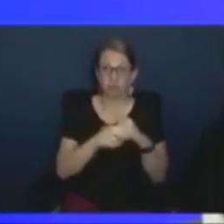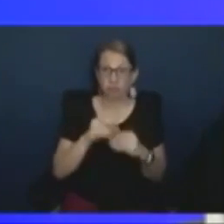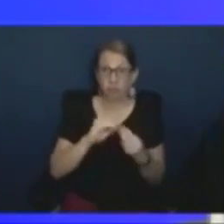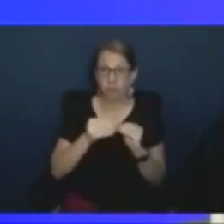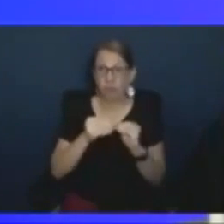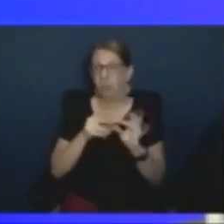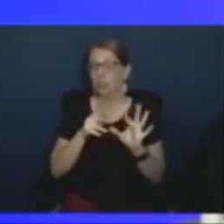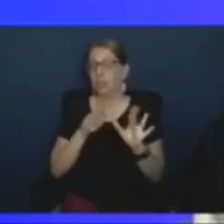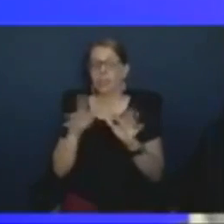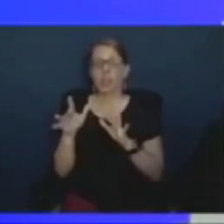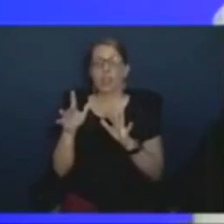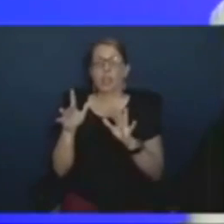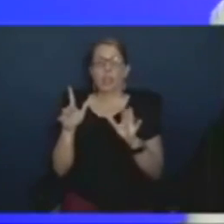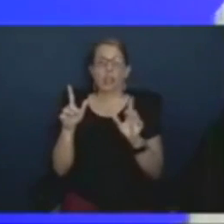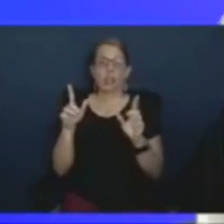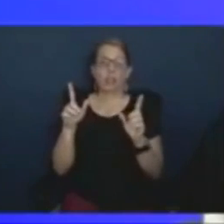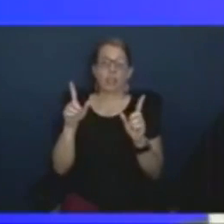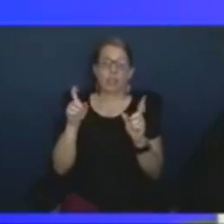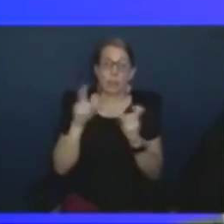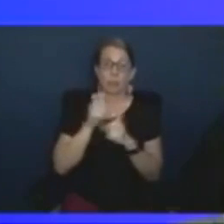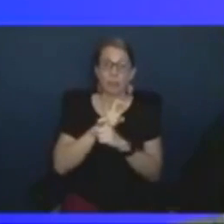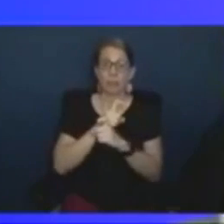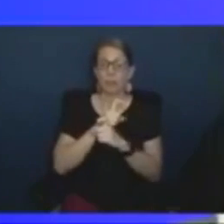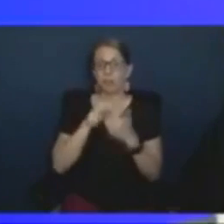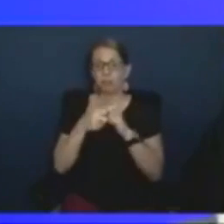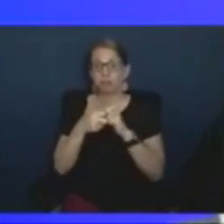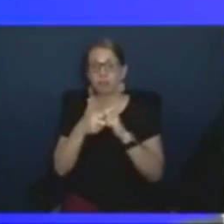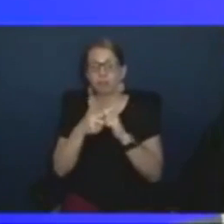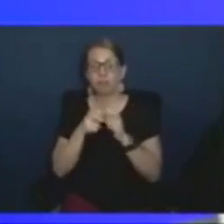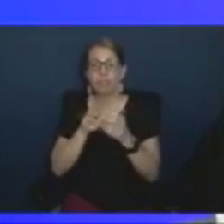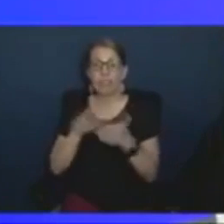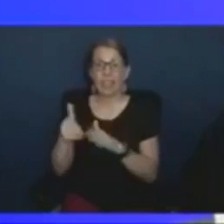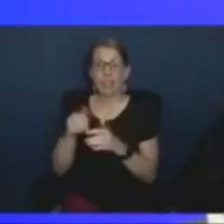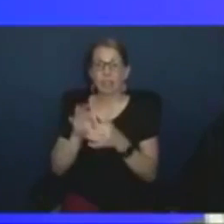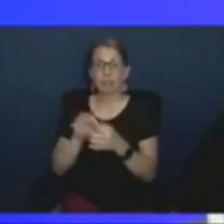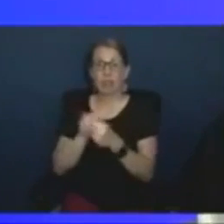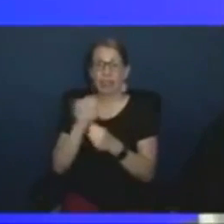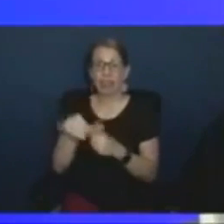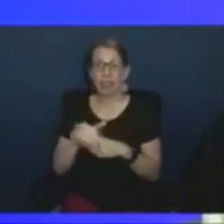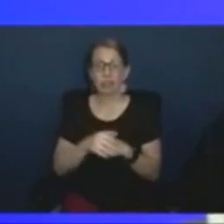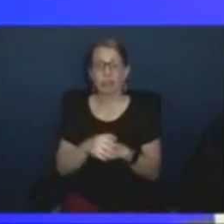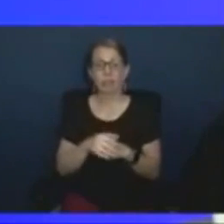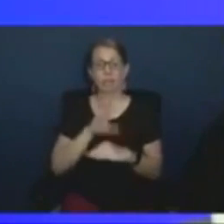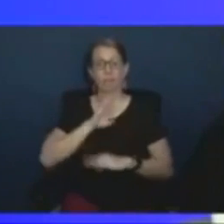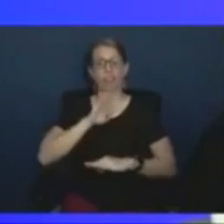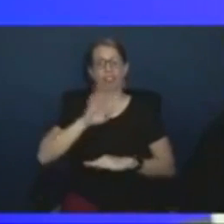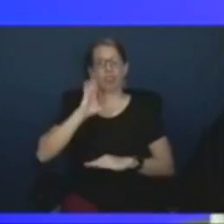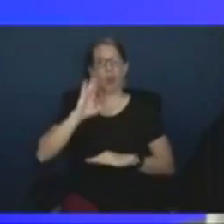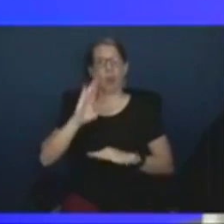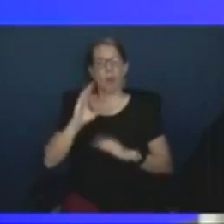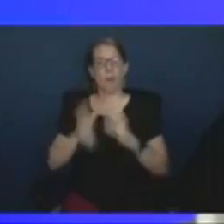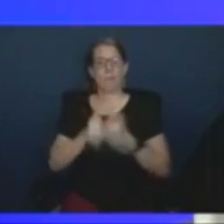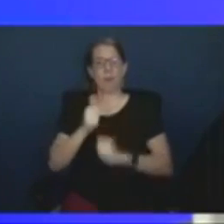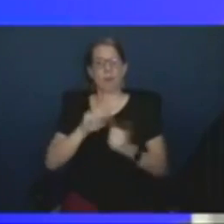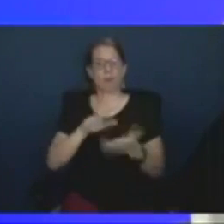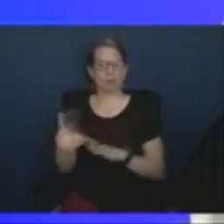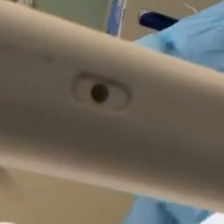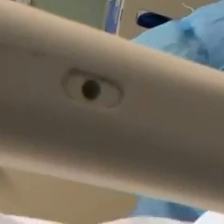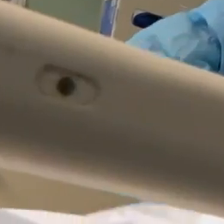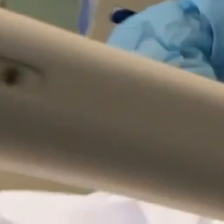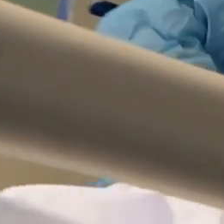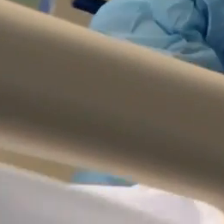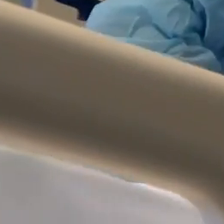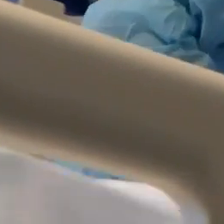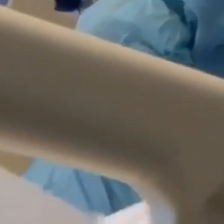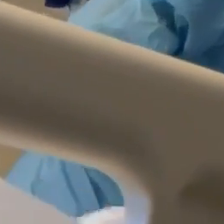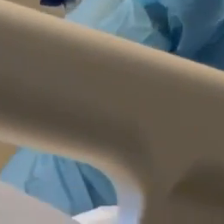and death that are coming with that, it's really frustrating knowing that a lot of this mortality and morbidity is completely preventable. And